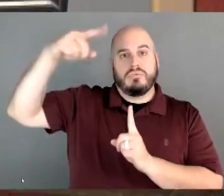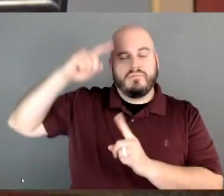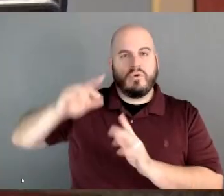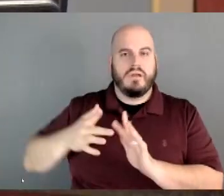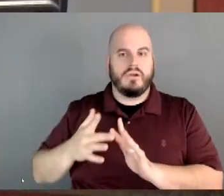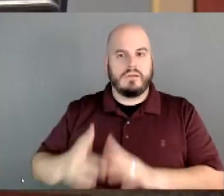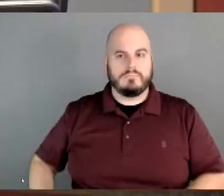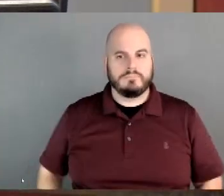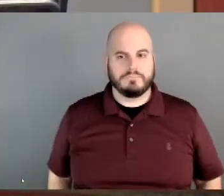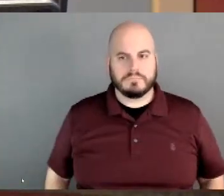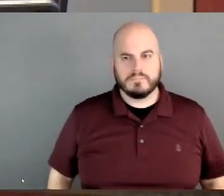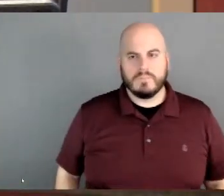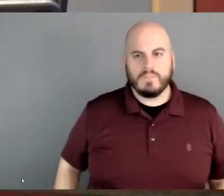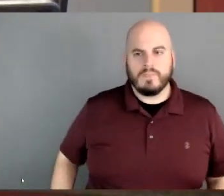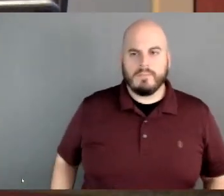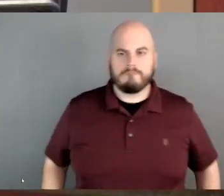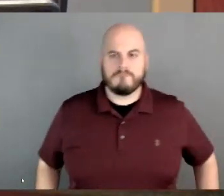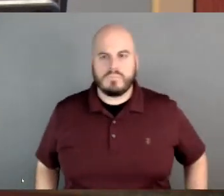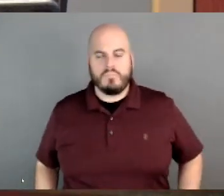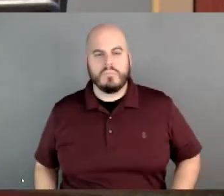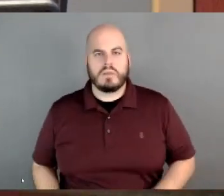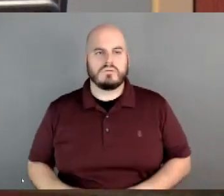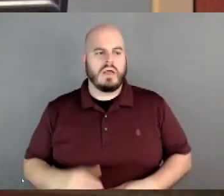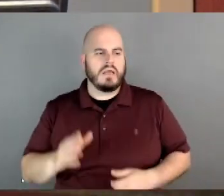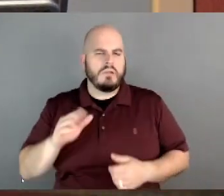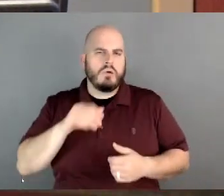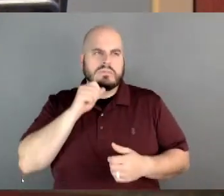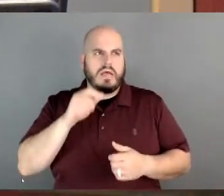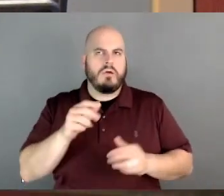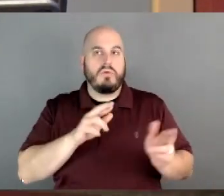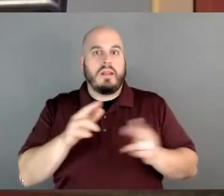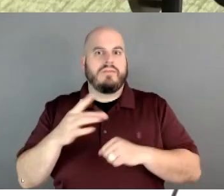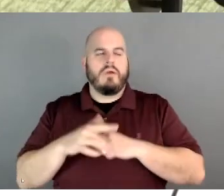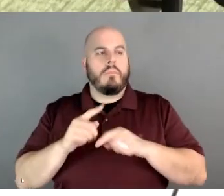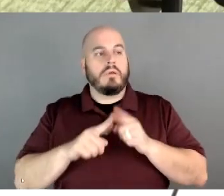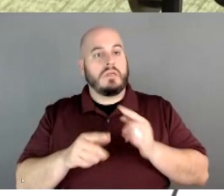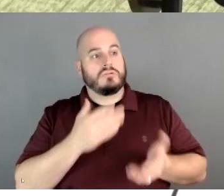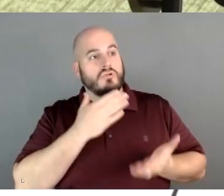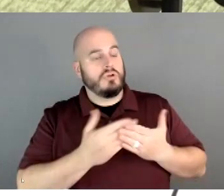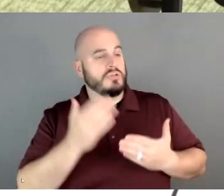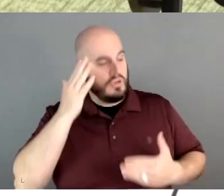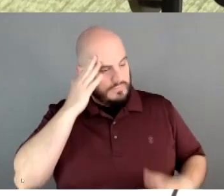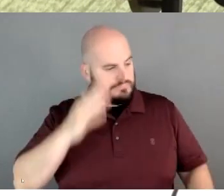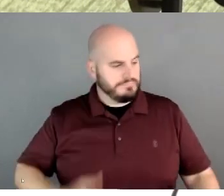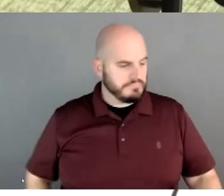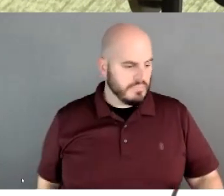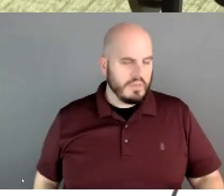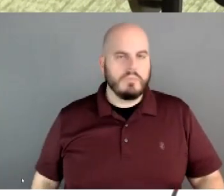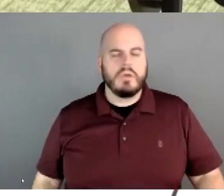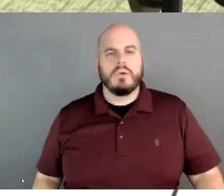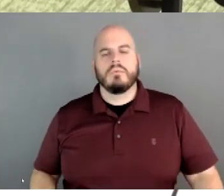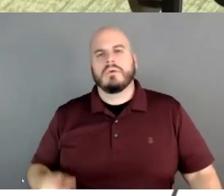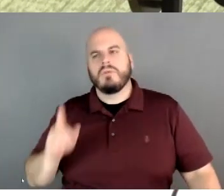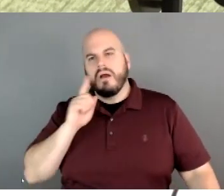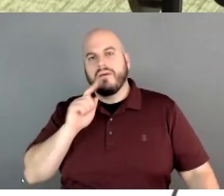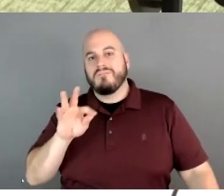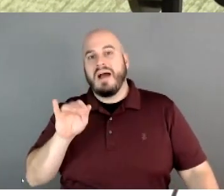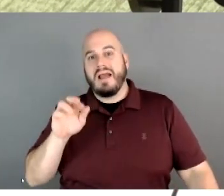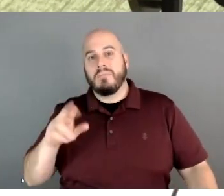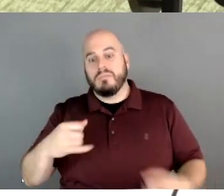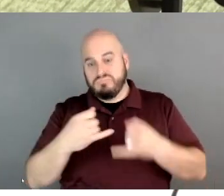rural, so I knew it wasn't something that would be readily available. So, okay, great. Yeah, we looked at going with fiber, but the cost was substantial,